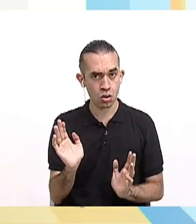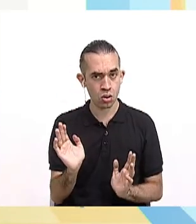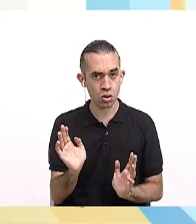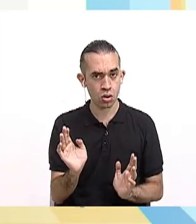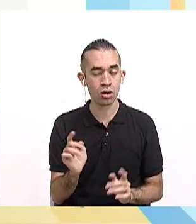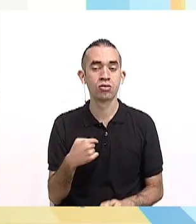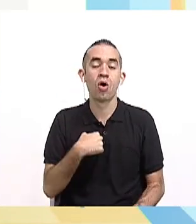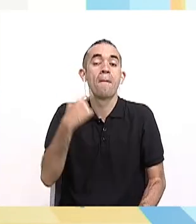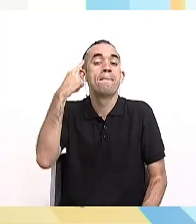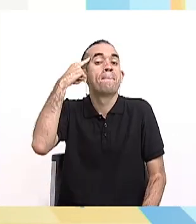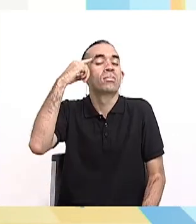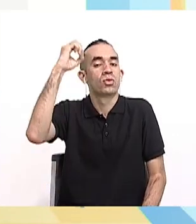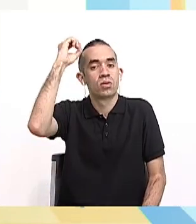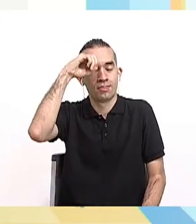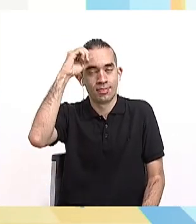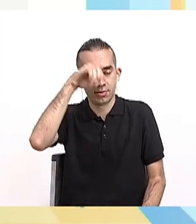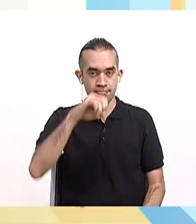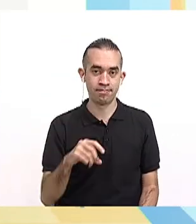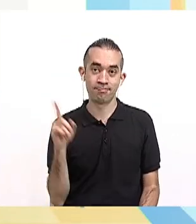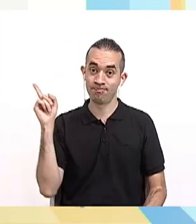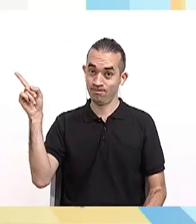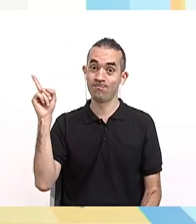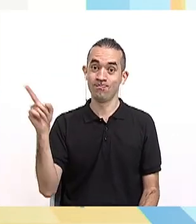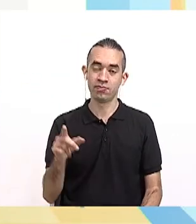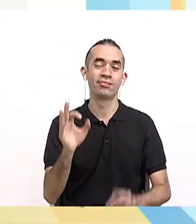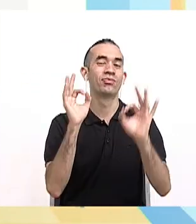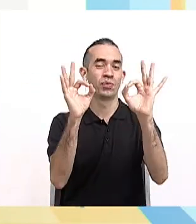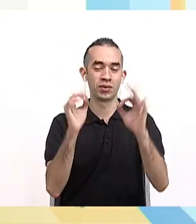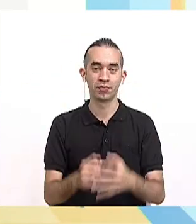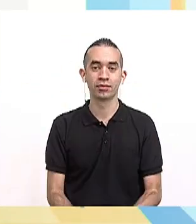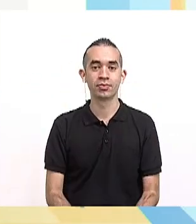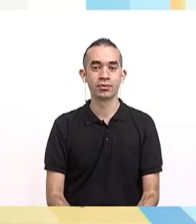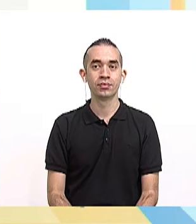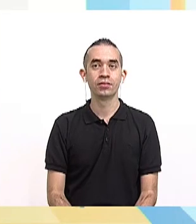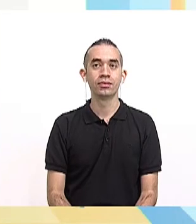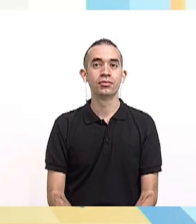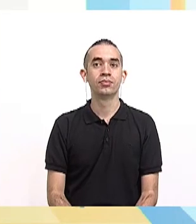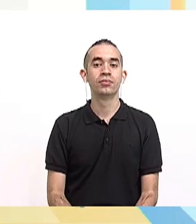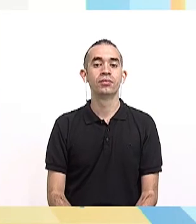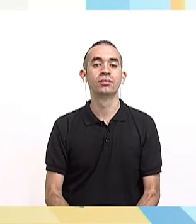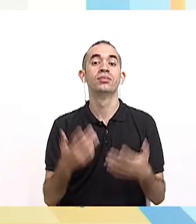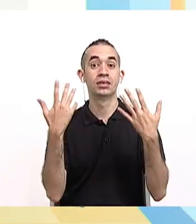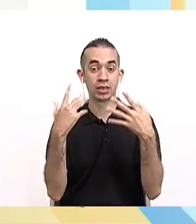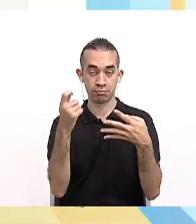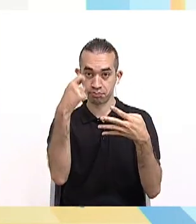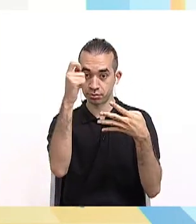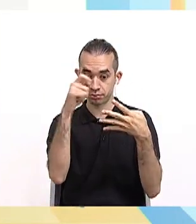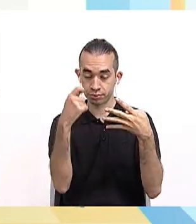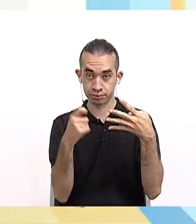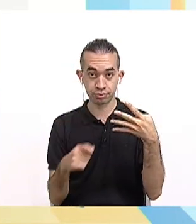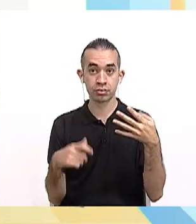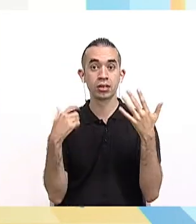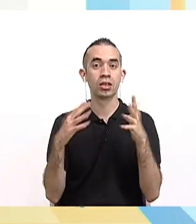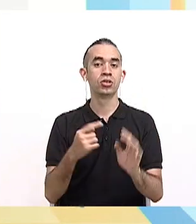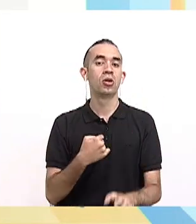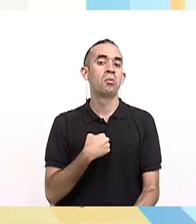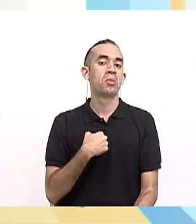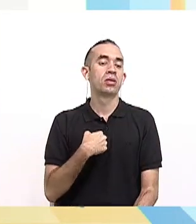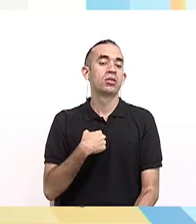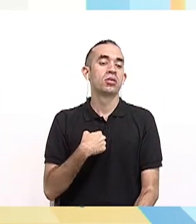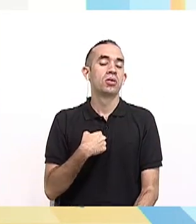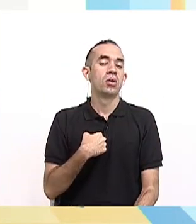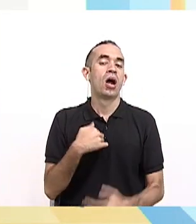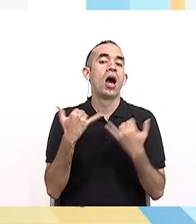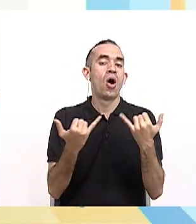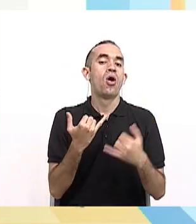more an opinion, right? Very good. So now that we have done all of this, I think it's time for us